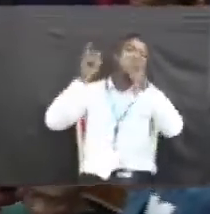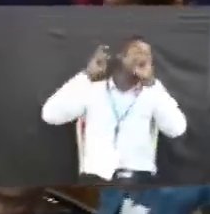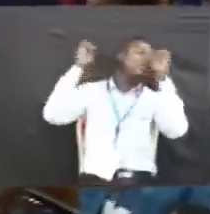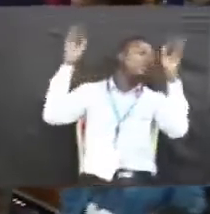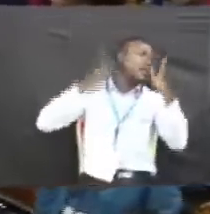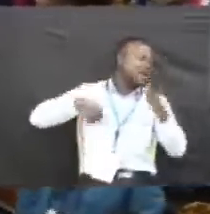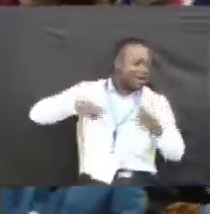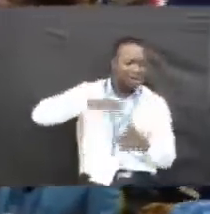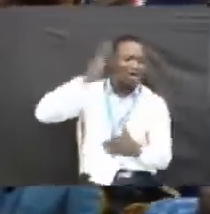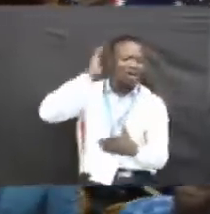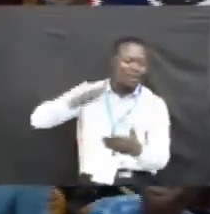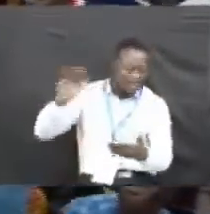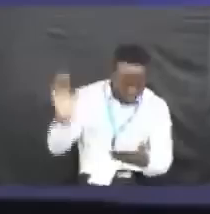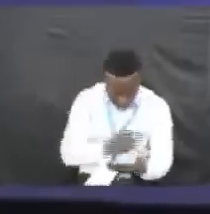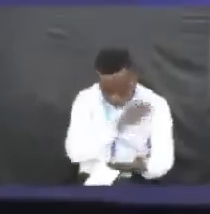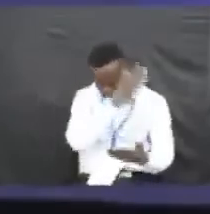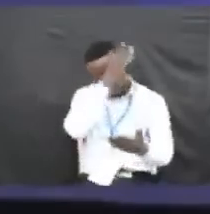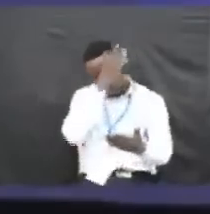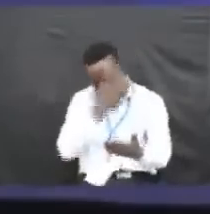Hallelujah.